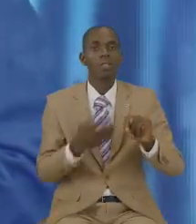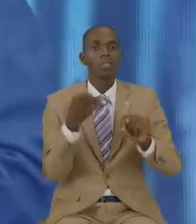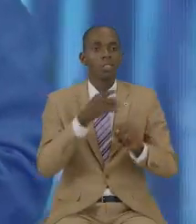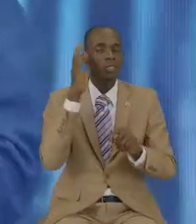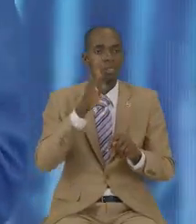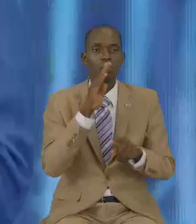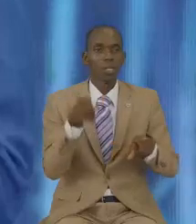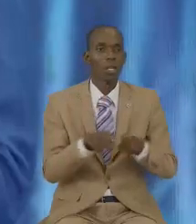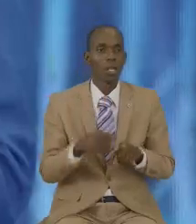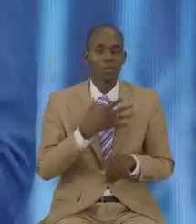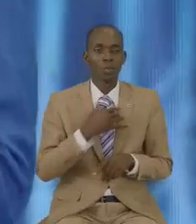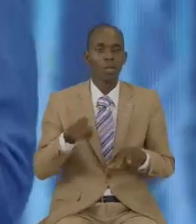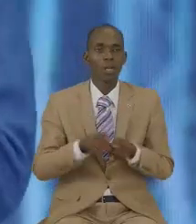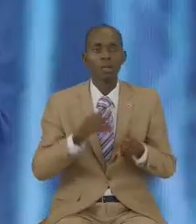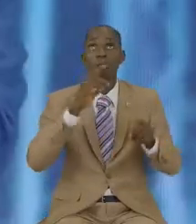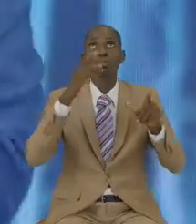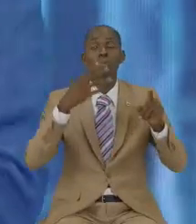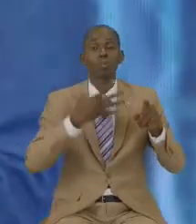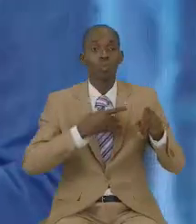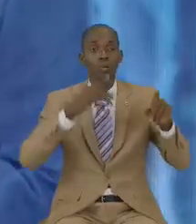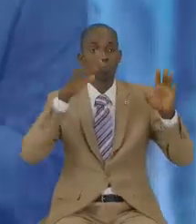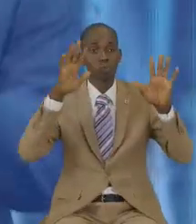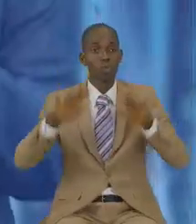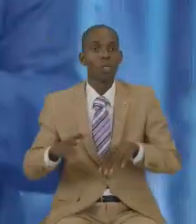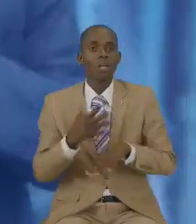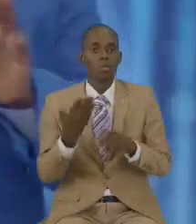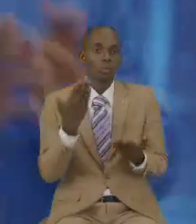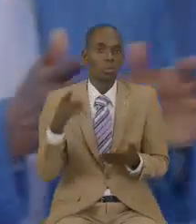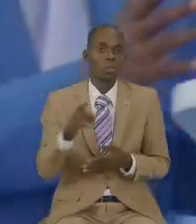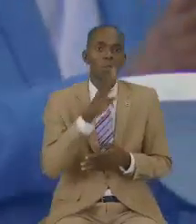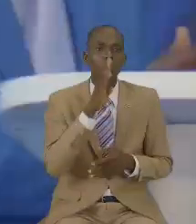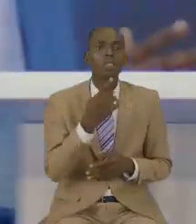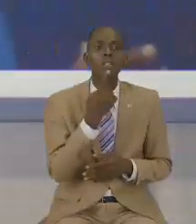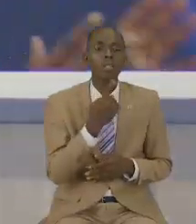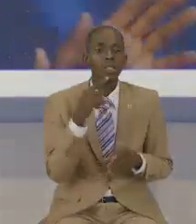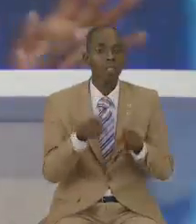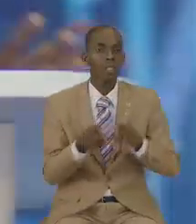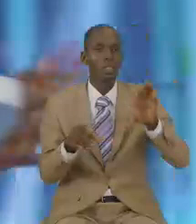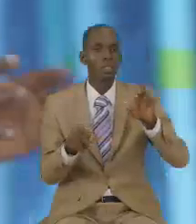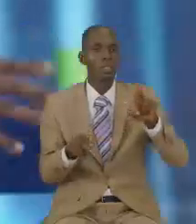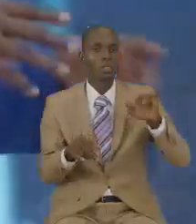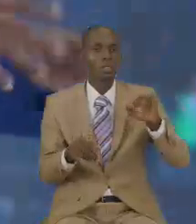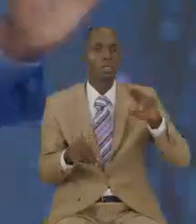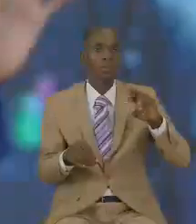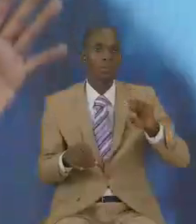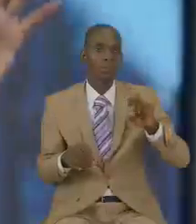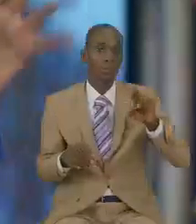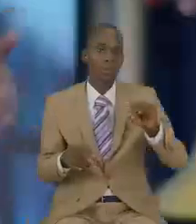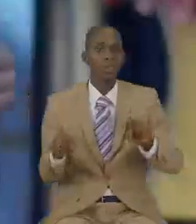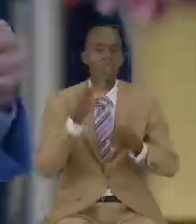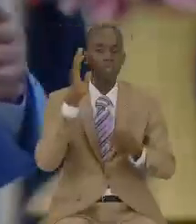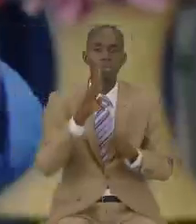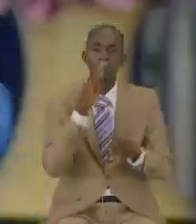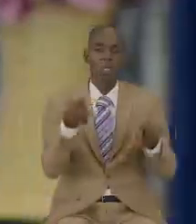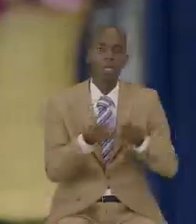be red like crimson, he said they shall be as wool. He invites you to glory by telling you to leave off your